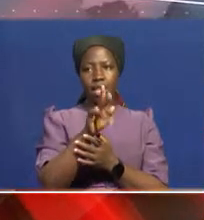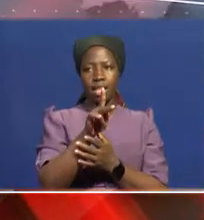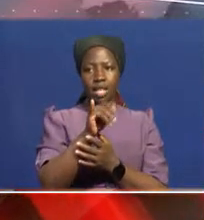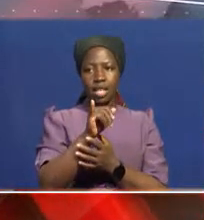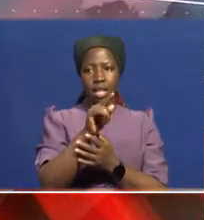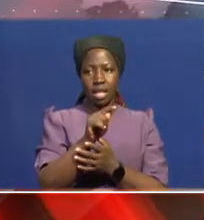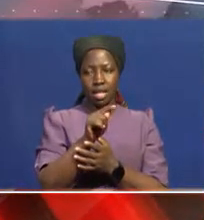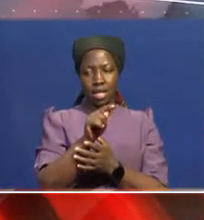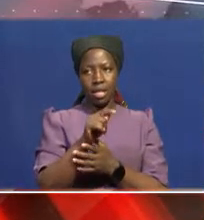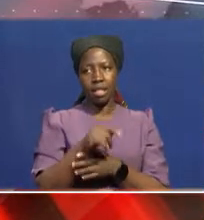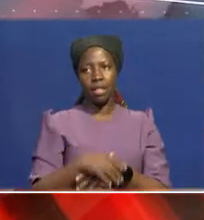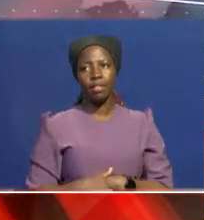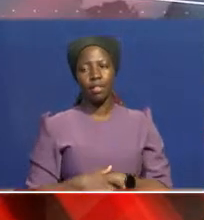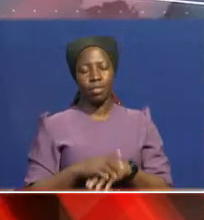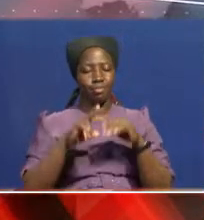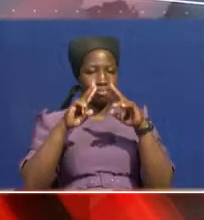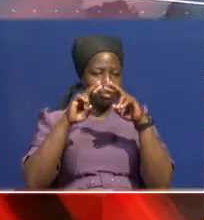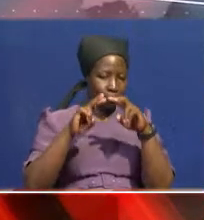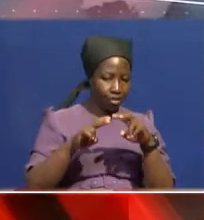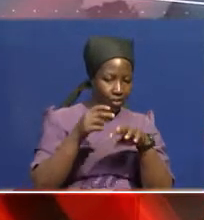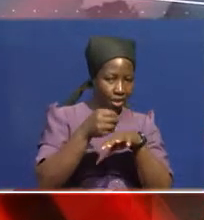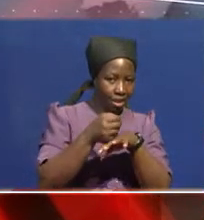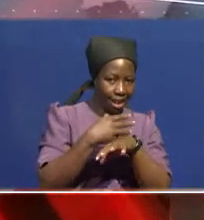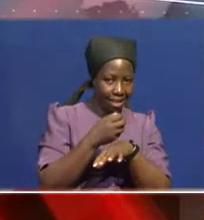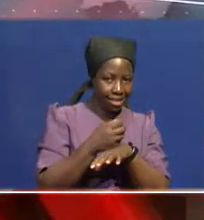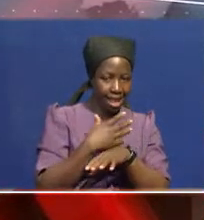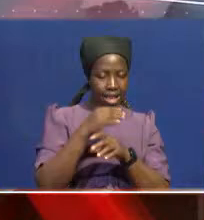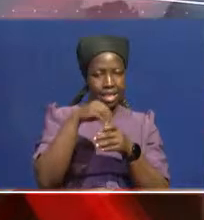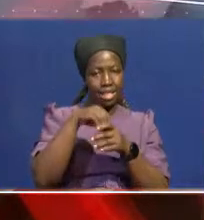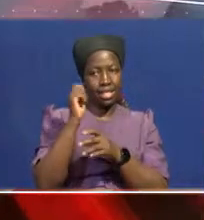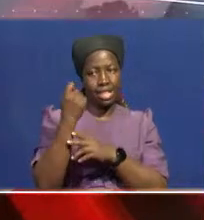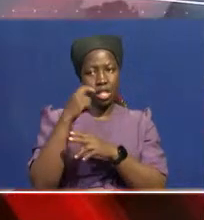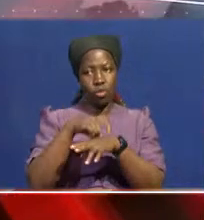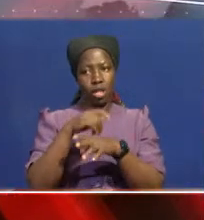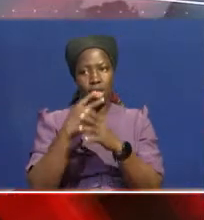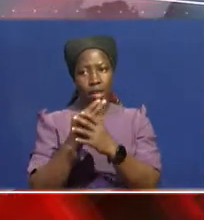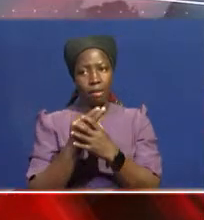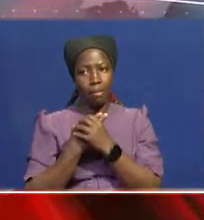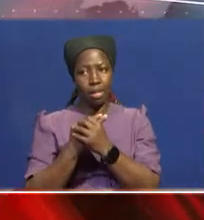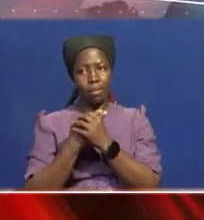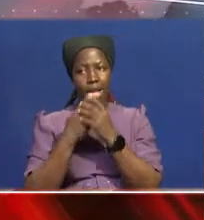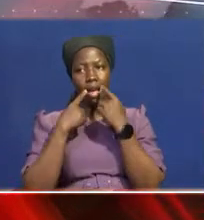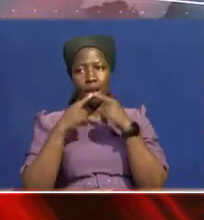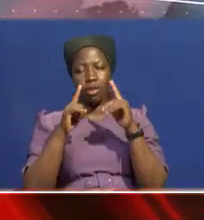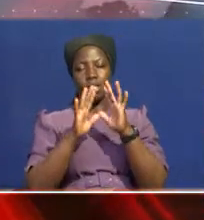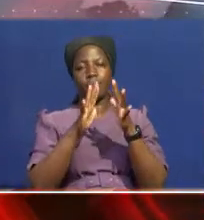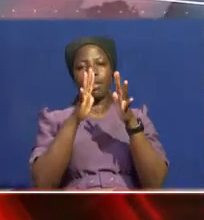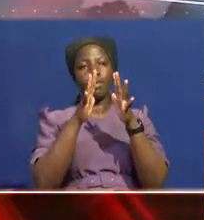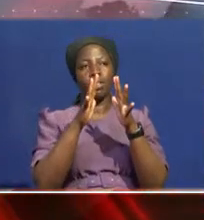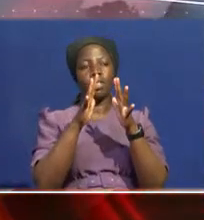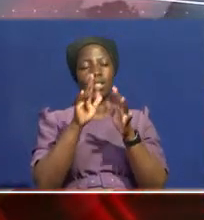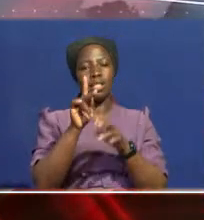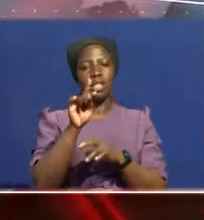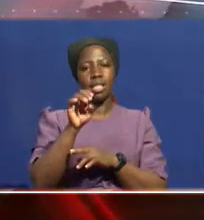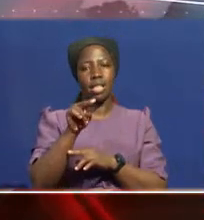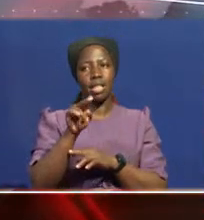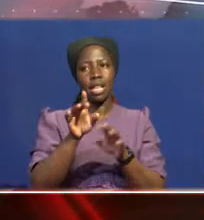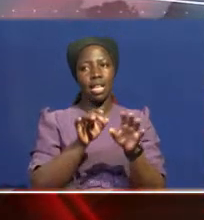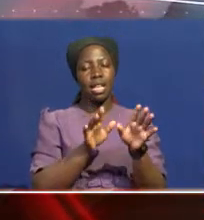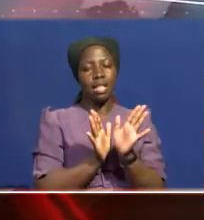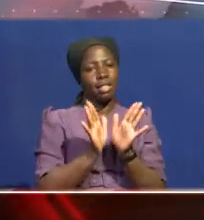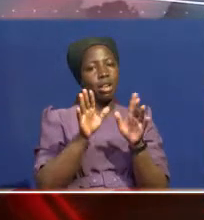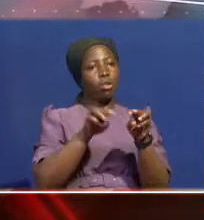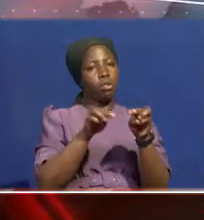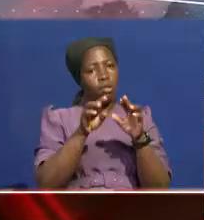cancer screening rates in Kenya. Now, speaking during the partnership announcement ceremony, Ken Omami, the general manager of Old